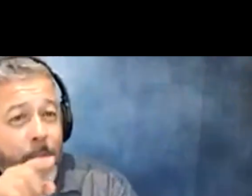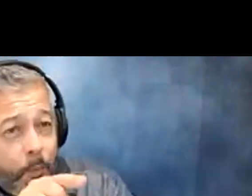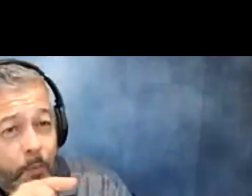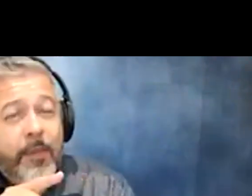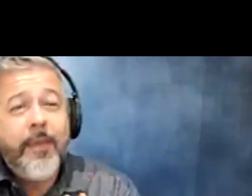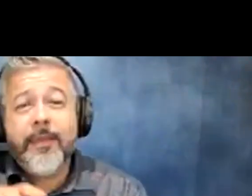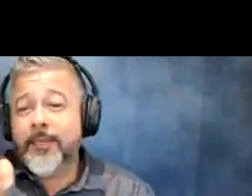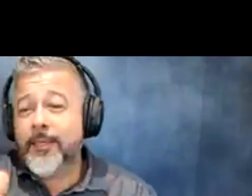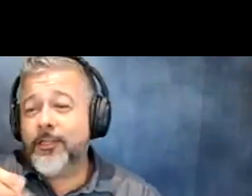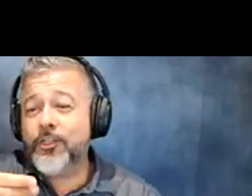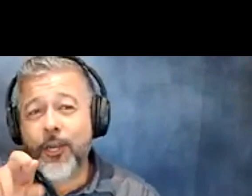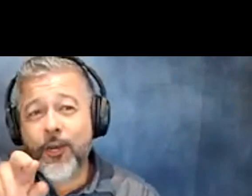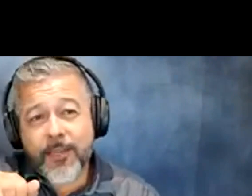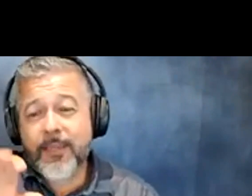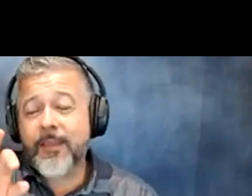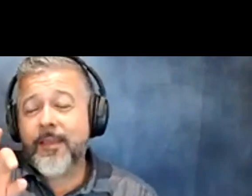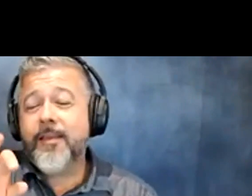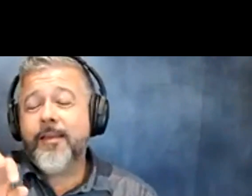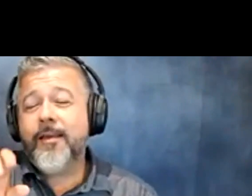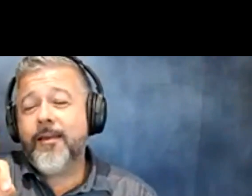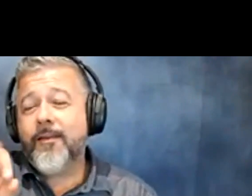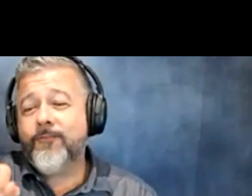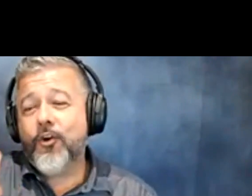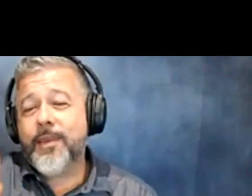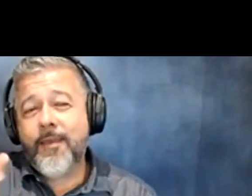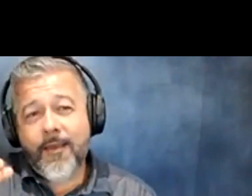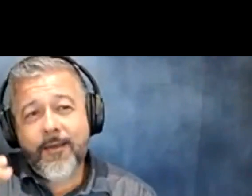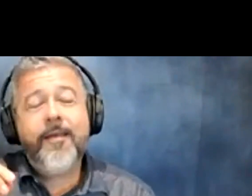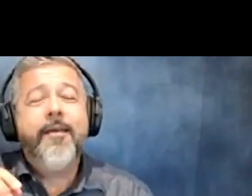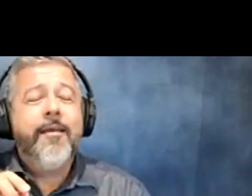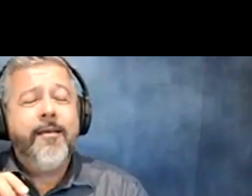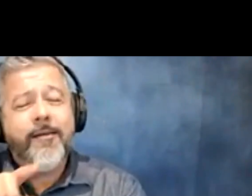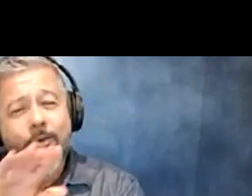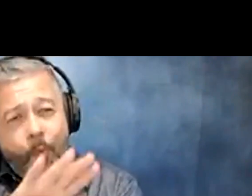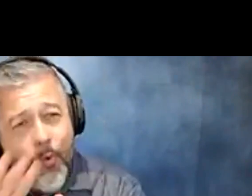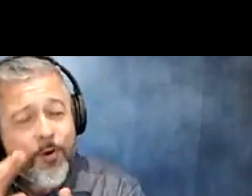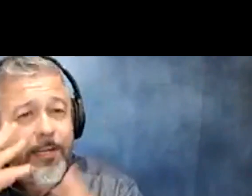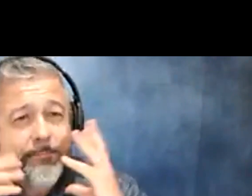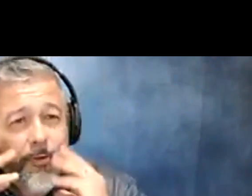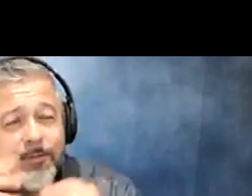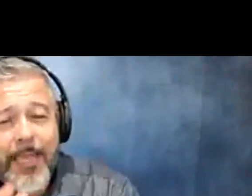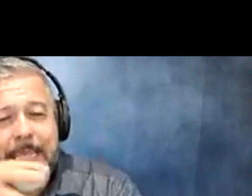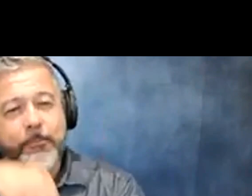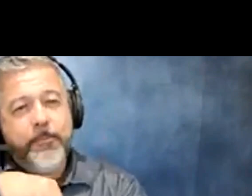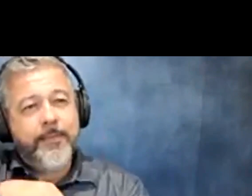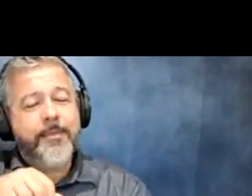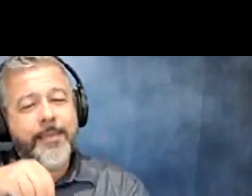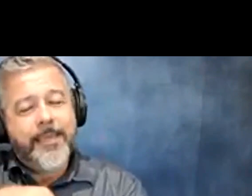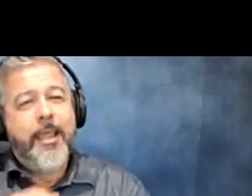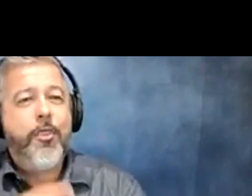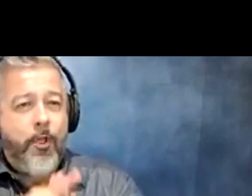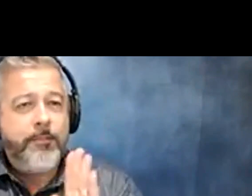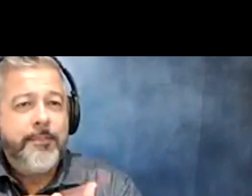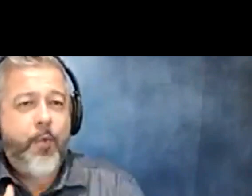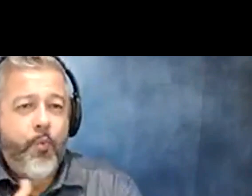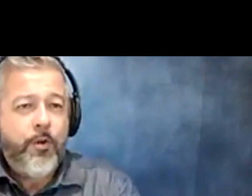are here so that we can take your experiences and implement them in the policies that we work on. So thank